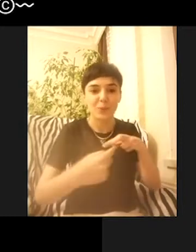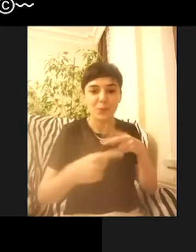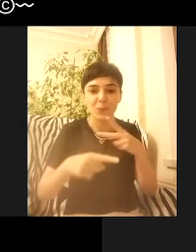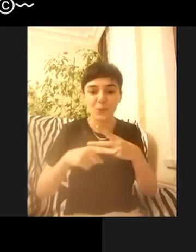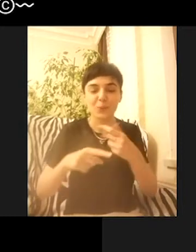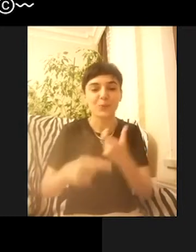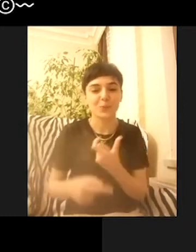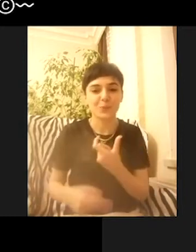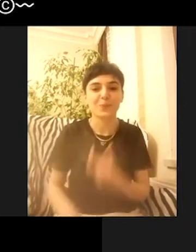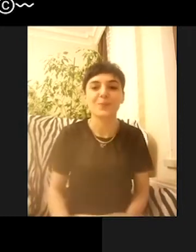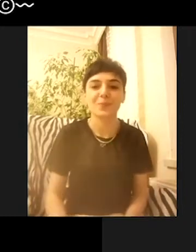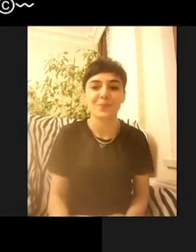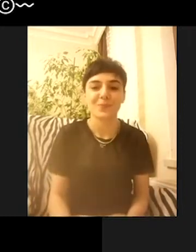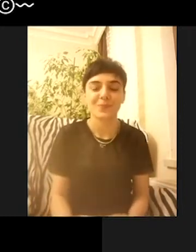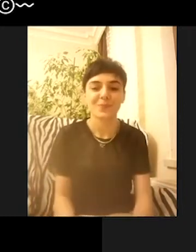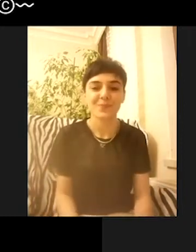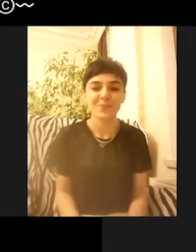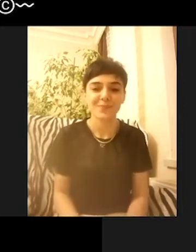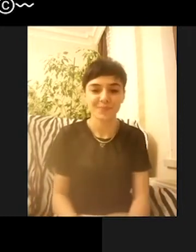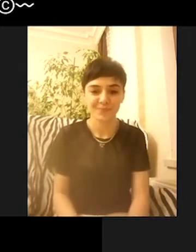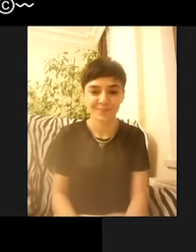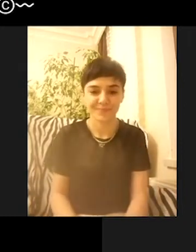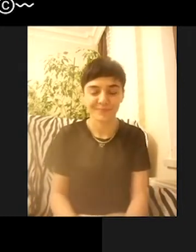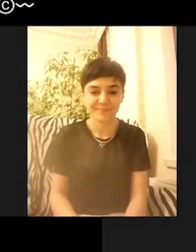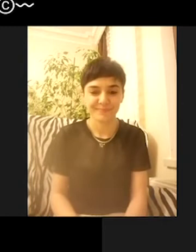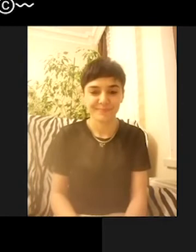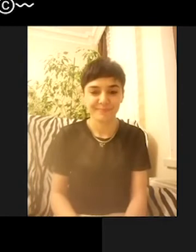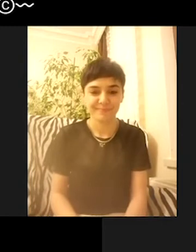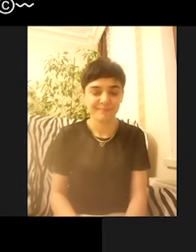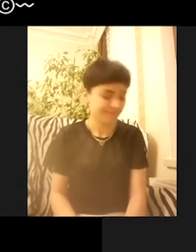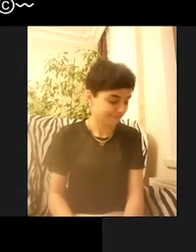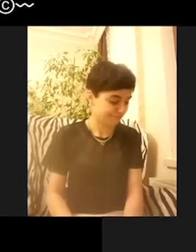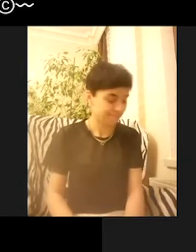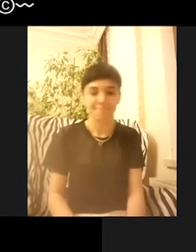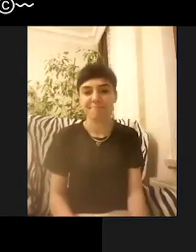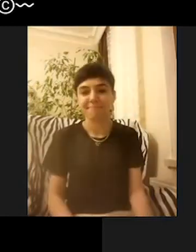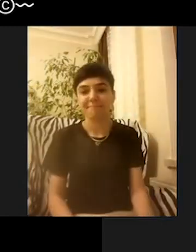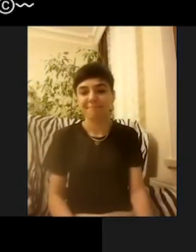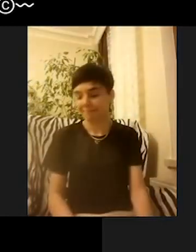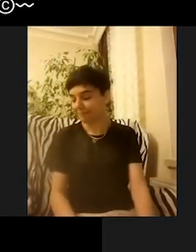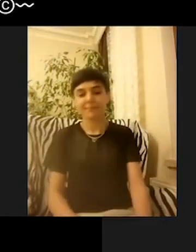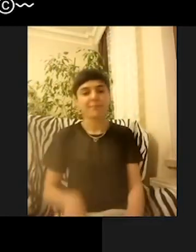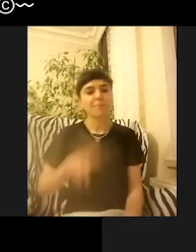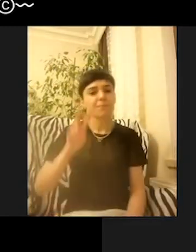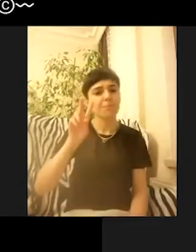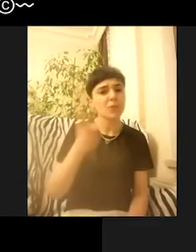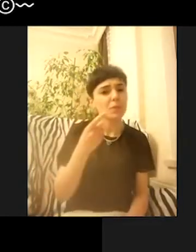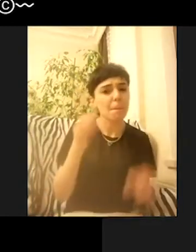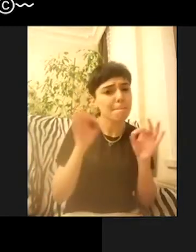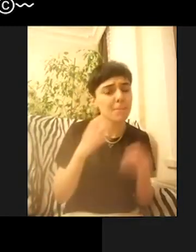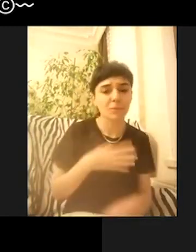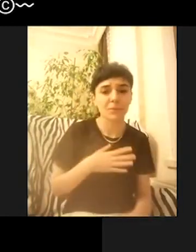So let me begin by two objections that I would like to make in this conversation. Oh, there she